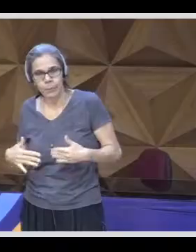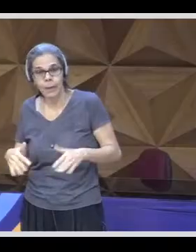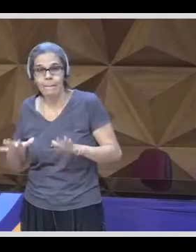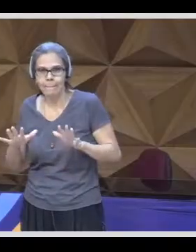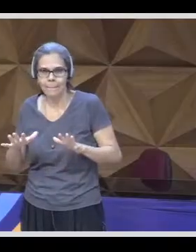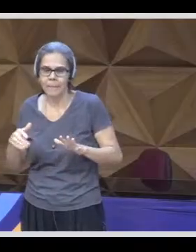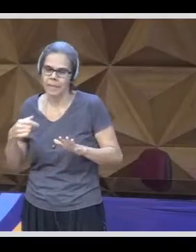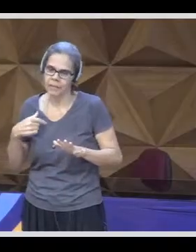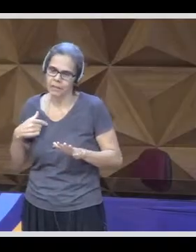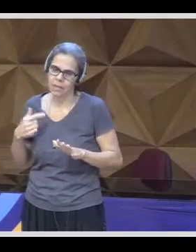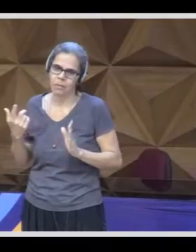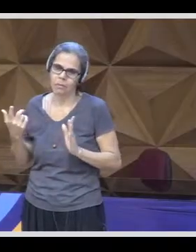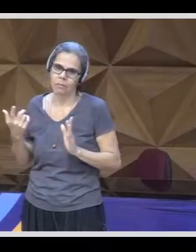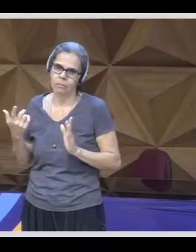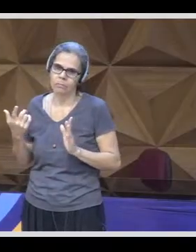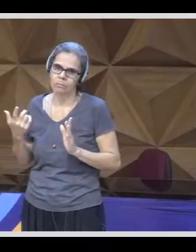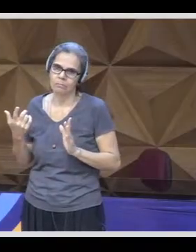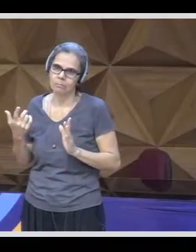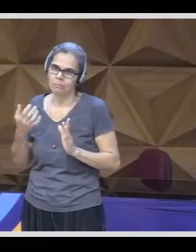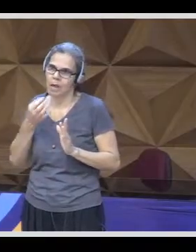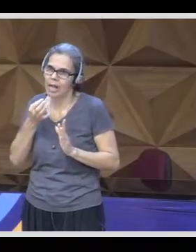effective.